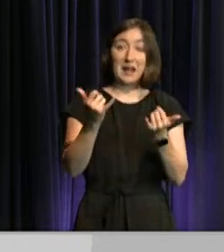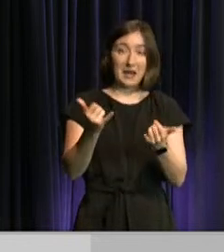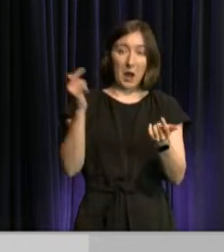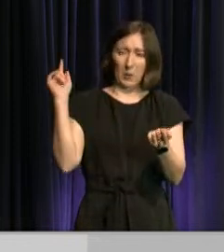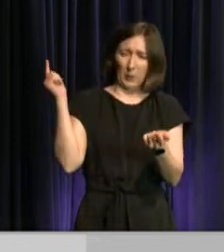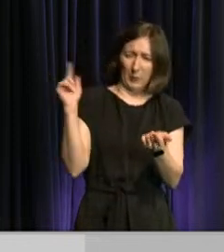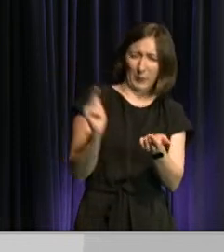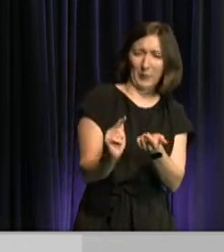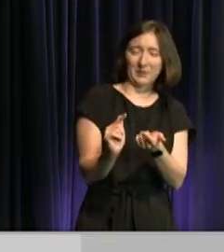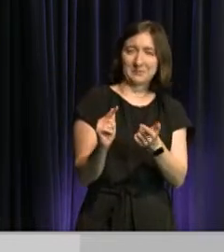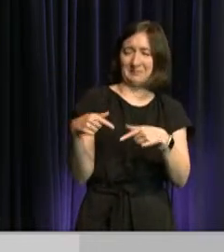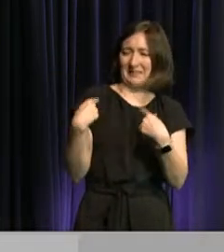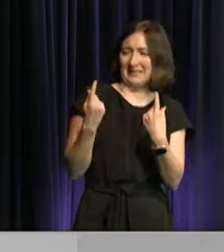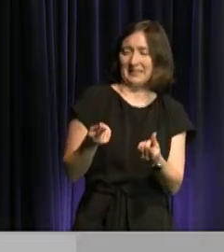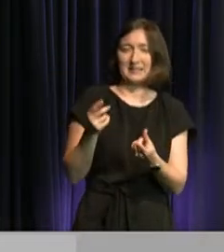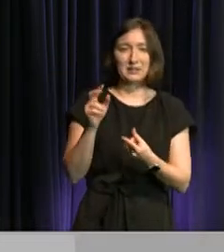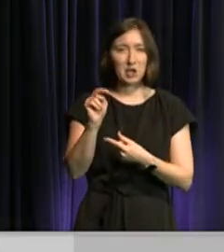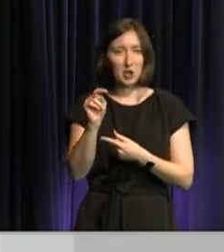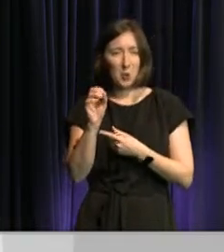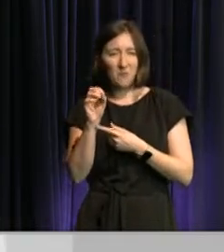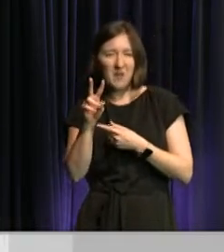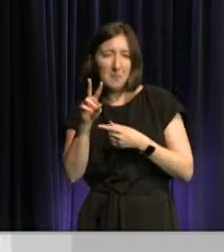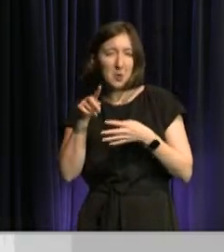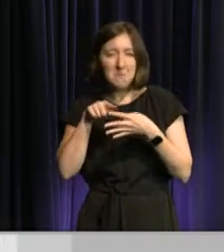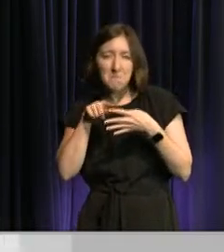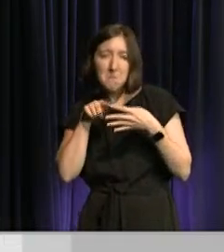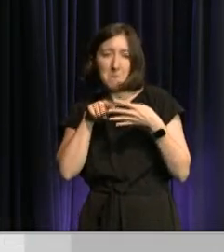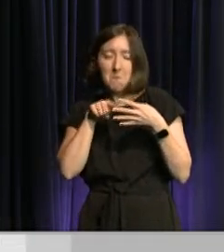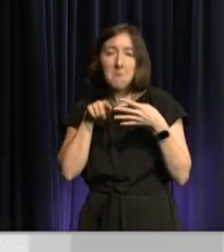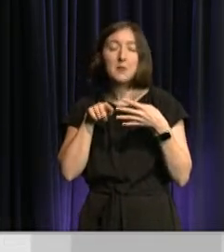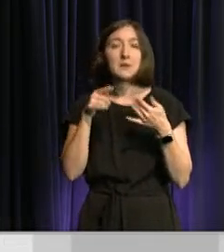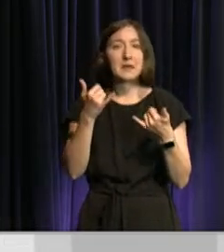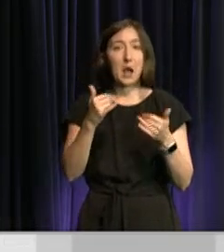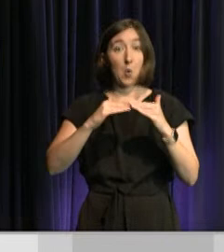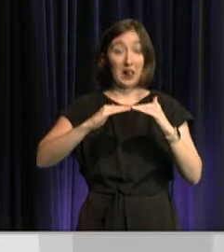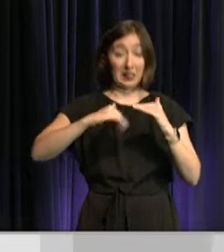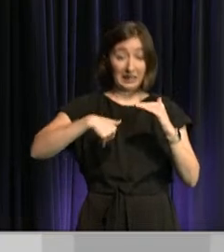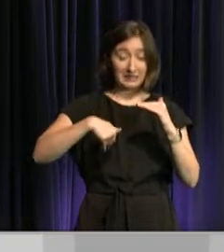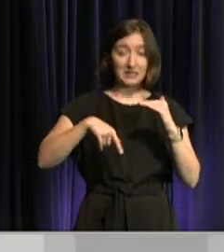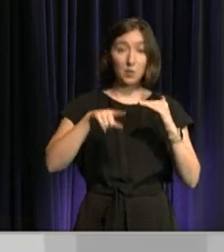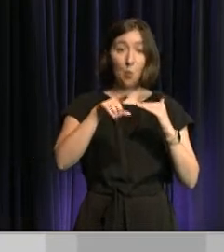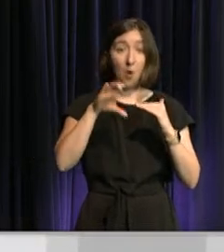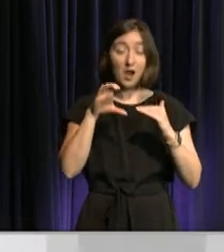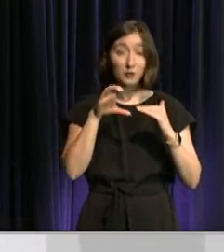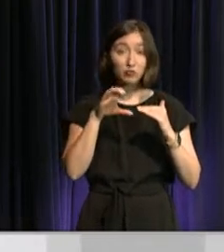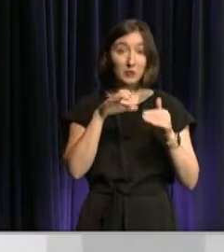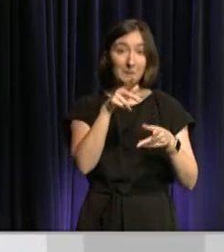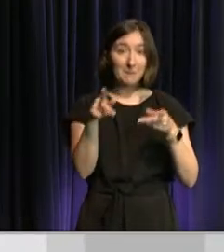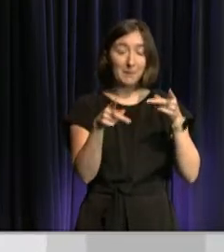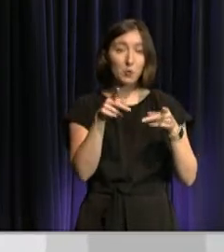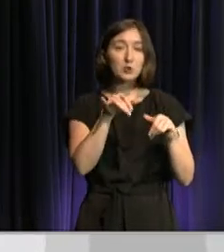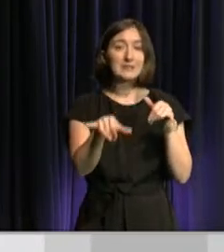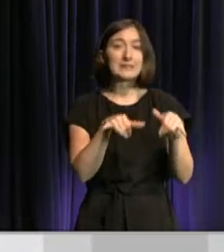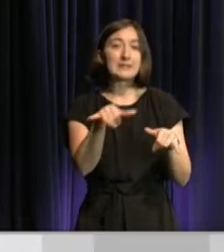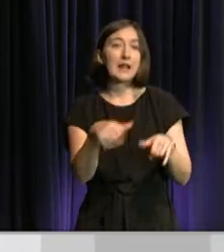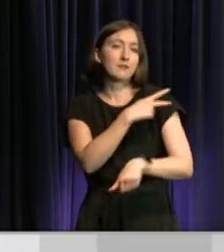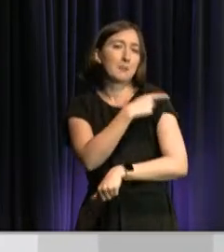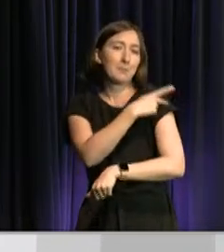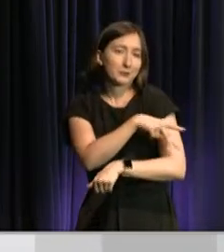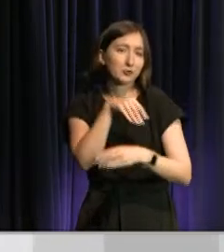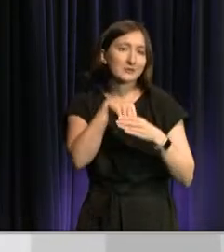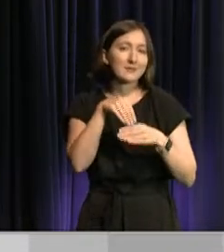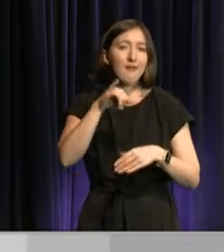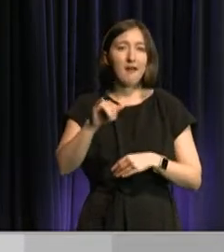first time since early November, we now have fewer than 100 patients in the ICU. We now have 97 patients in the ICU this